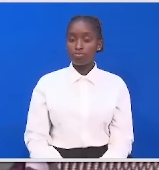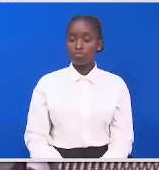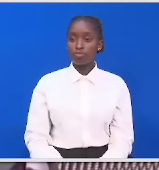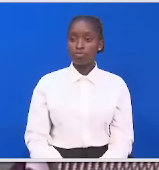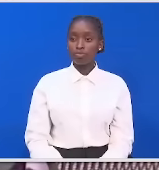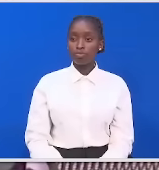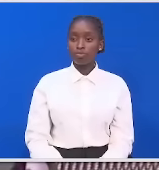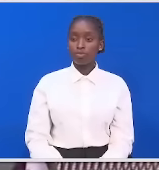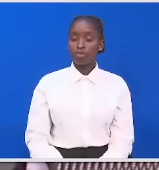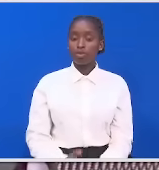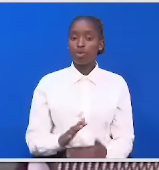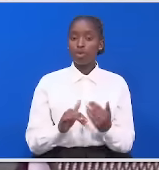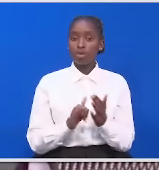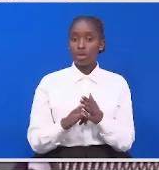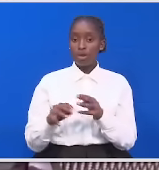public order management.